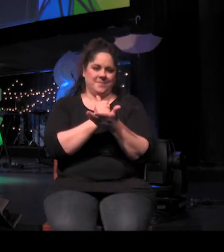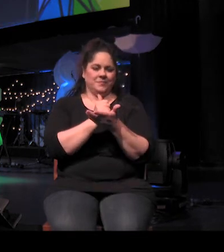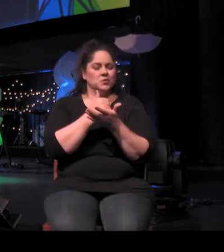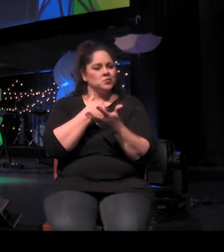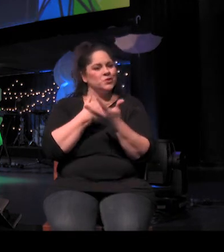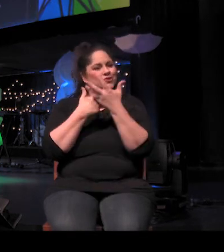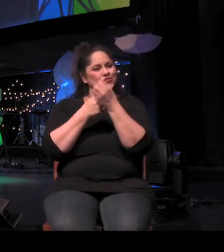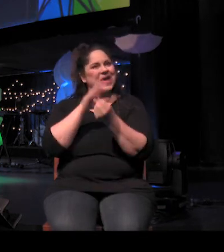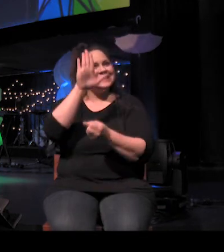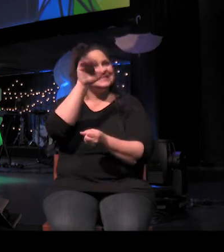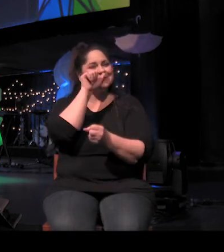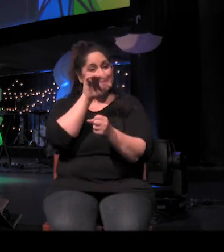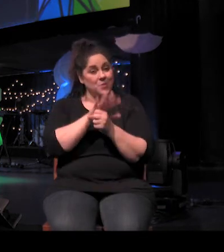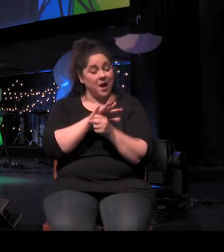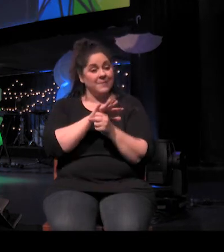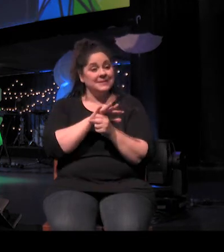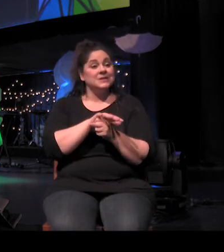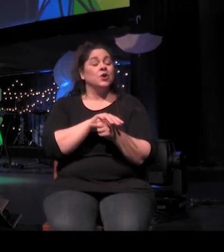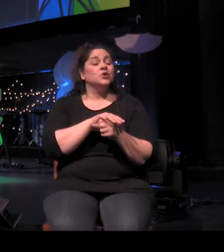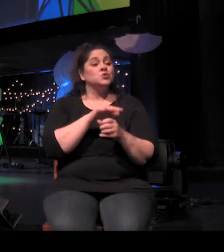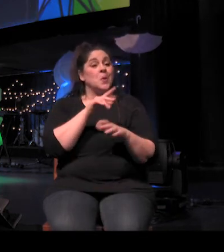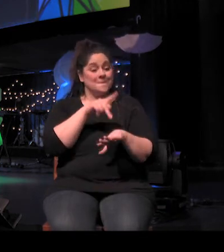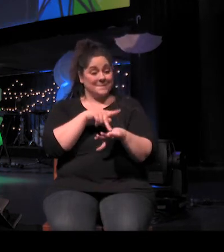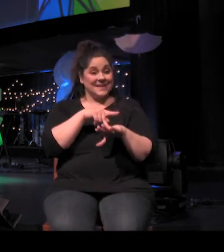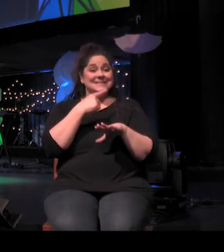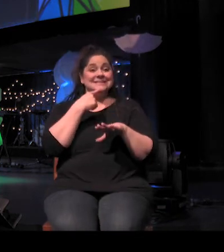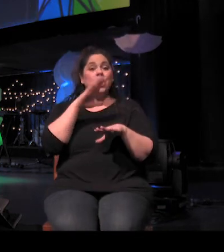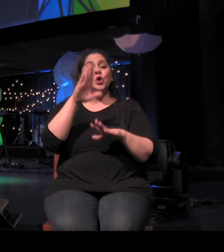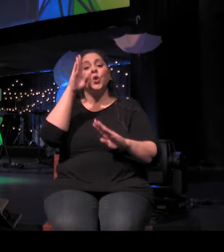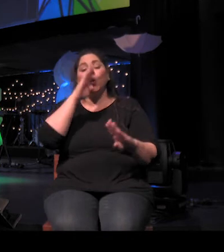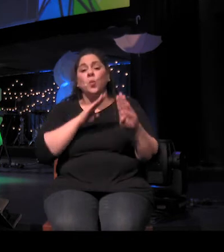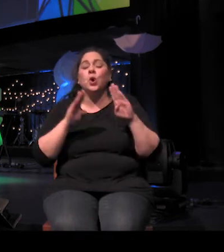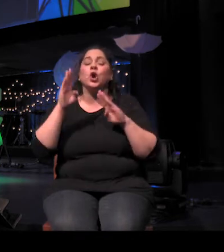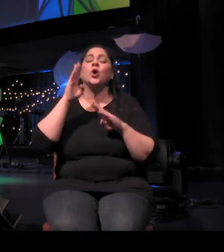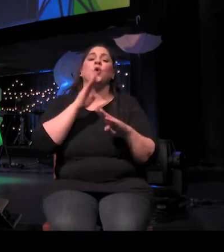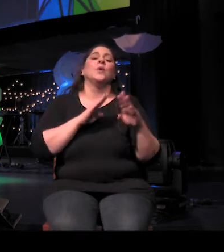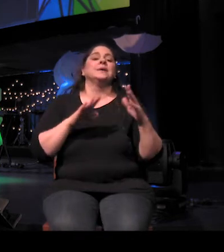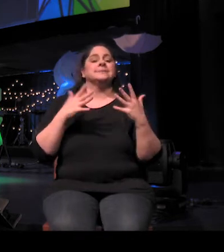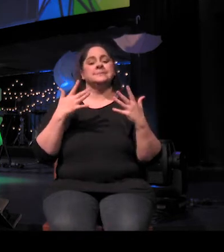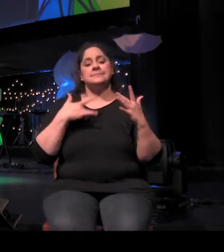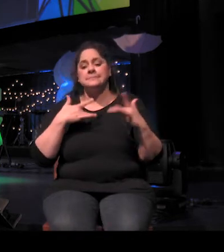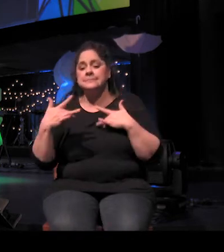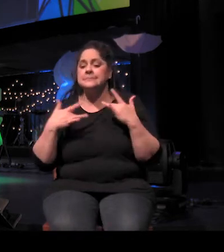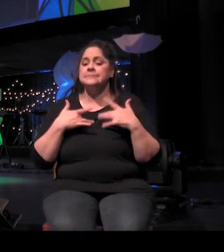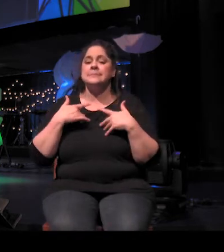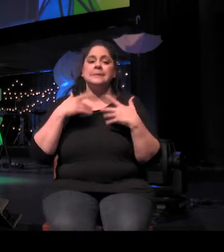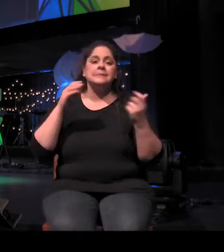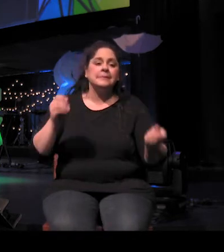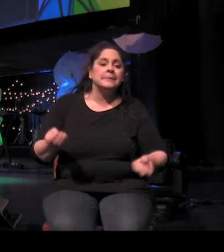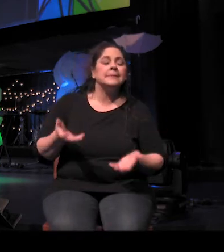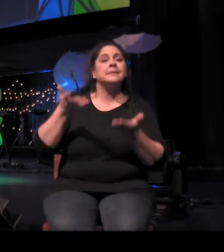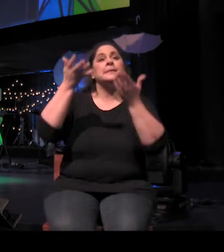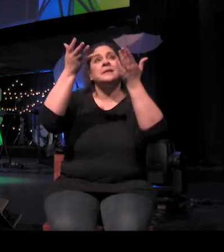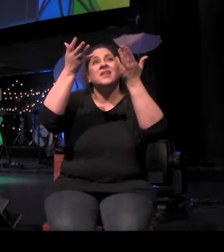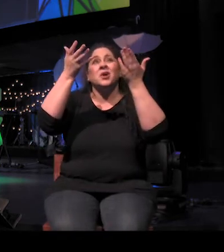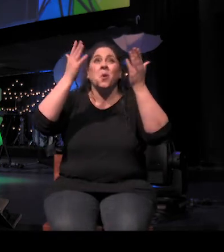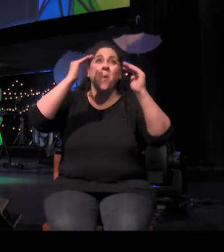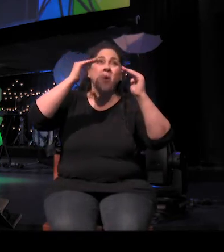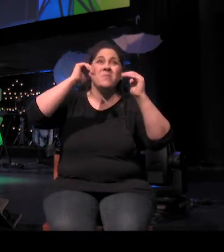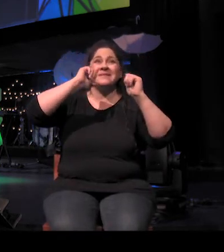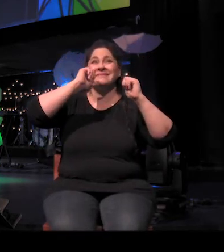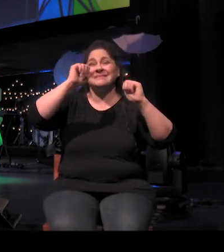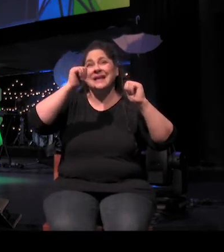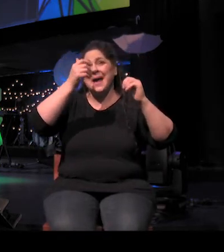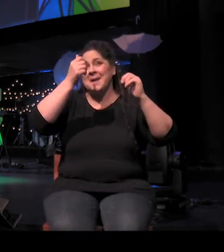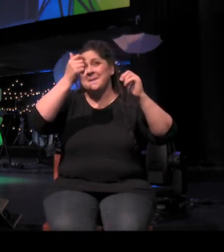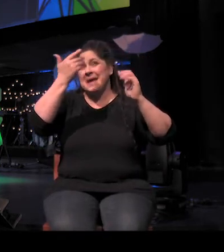Peter says, cast your care or give your worries, he's not saying that's the only thing to do and hopefully they don't come back. He's saying release